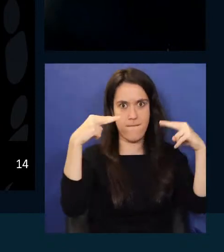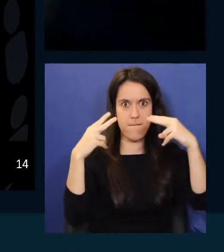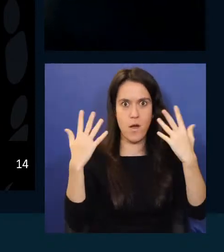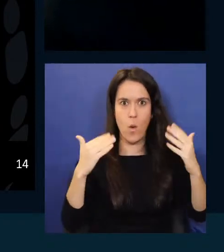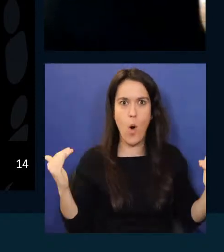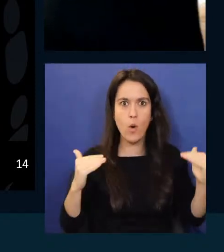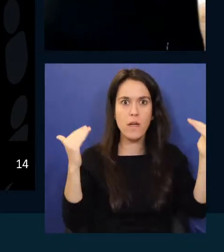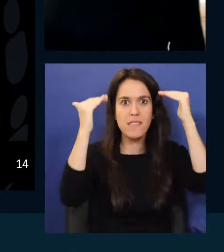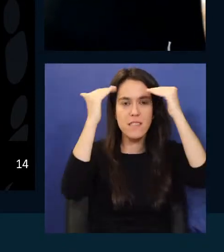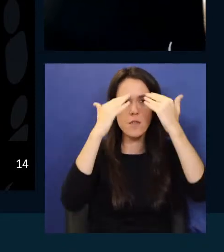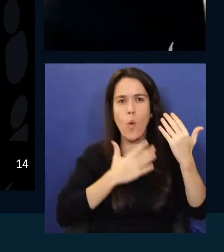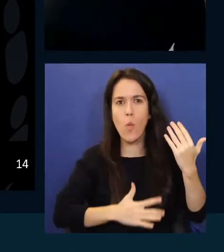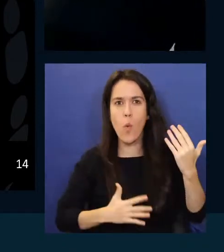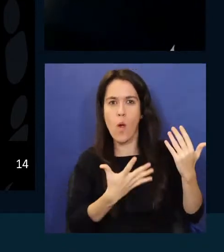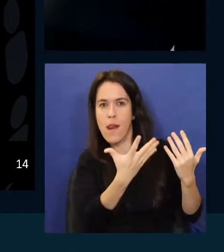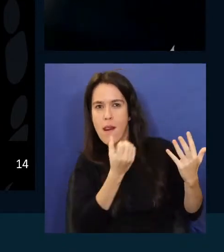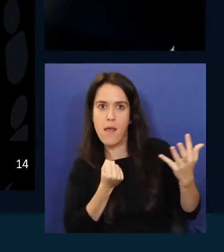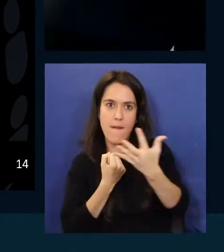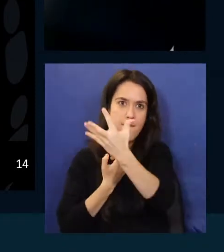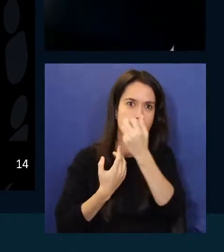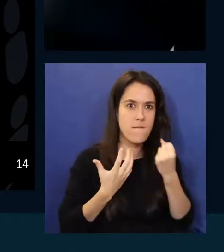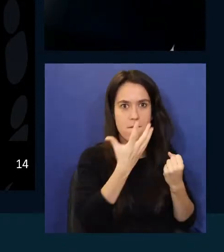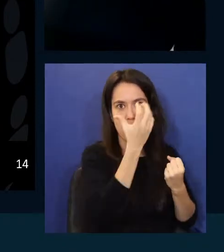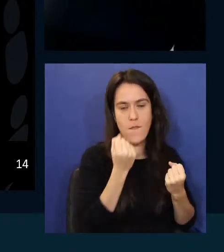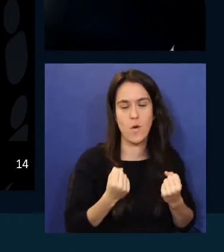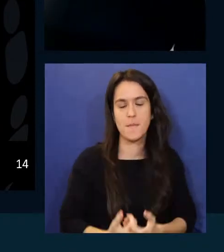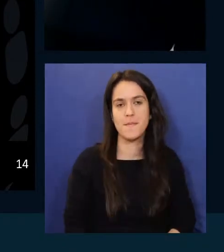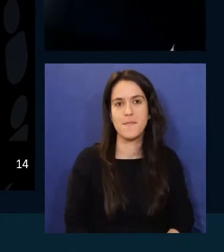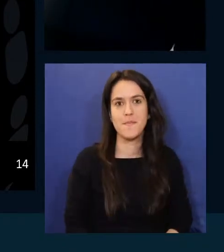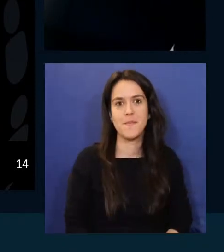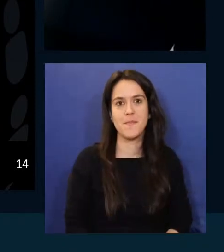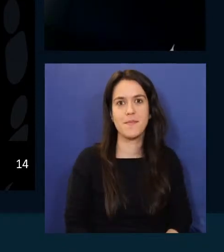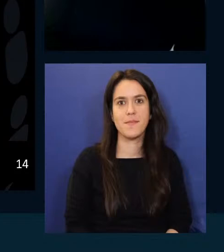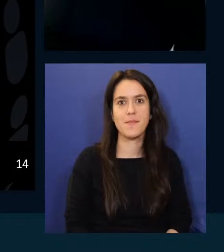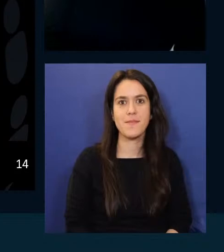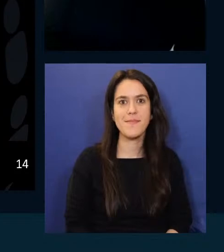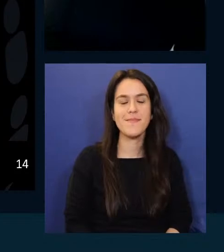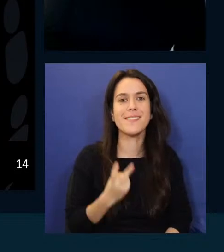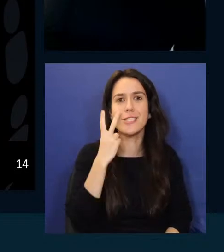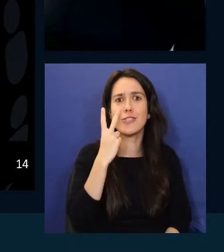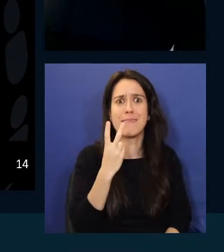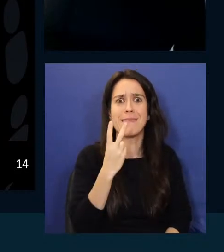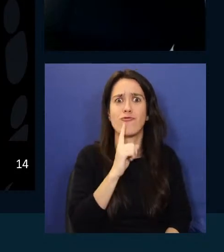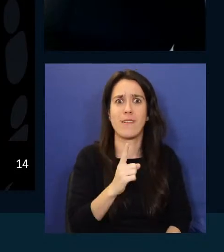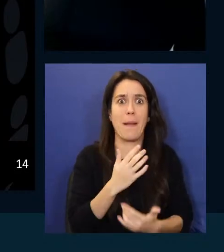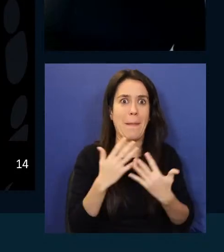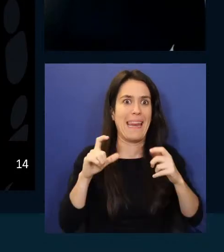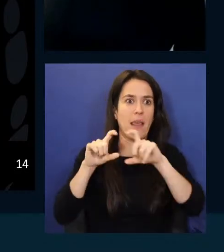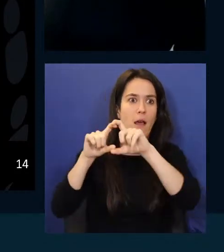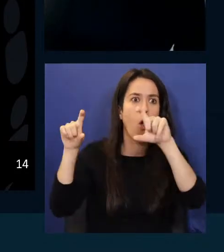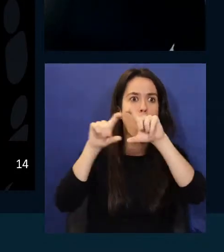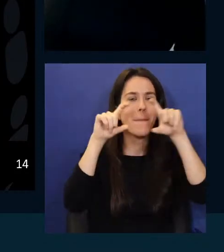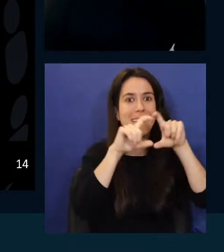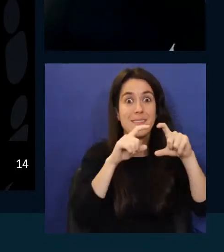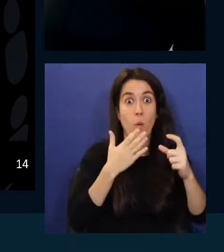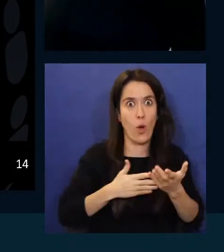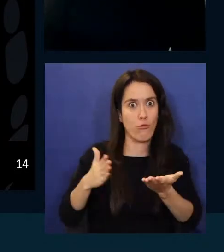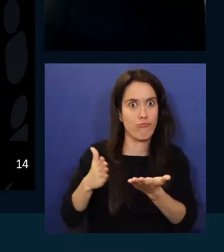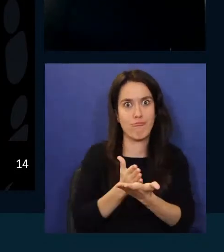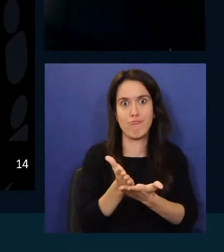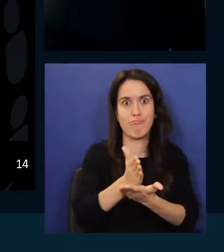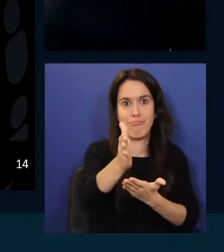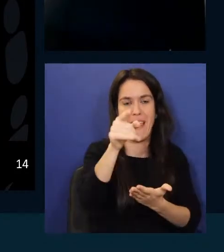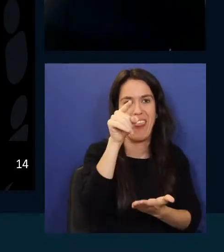and gain insights from. So I do see a lot of companies going down this direction.